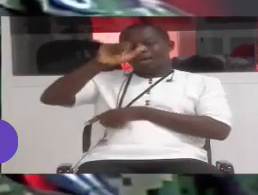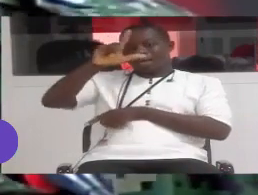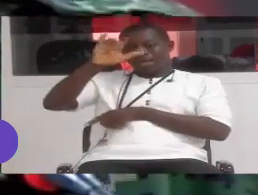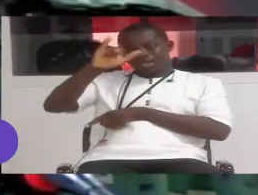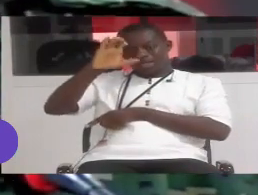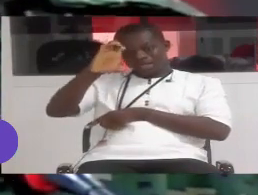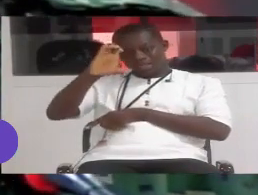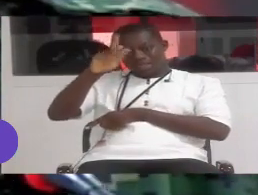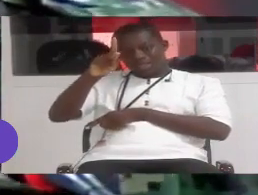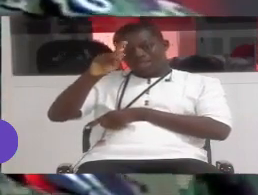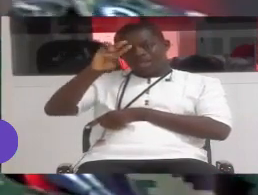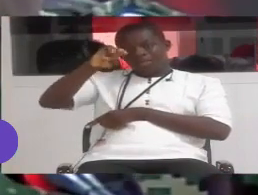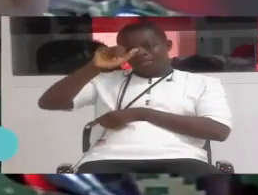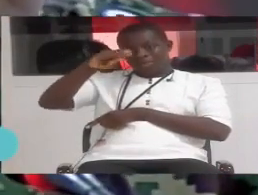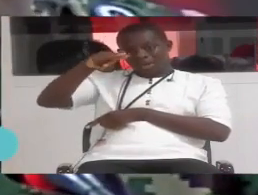Malik Manga.